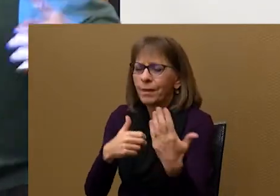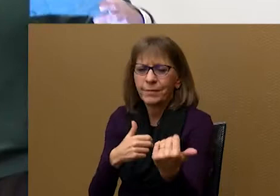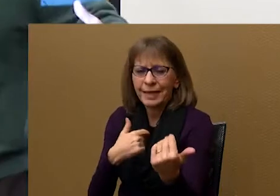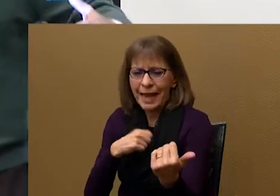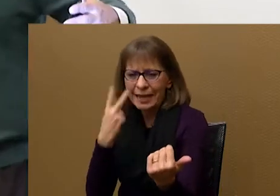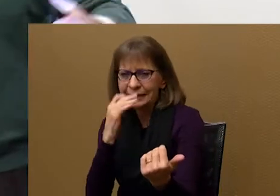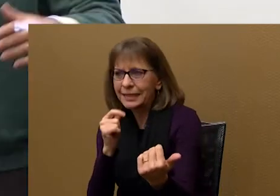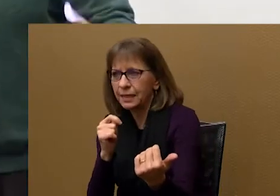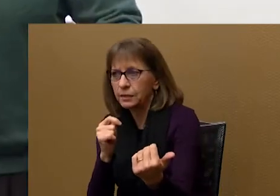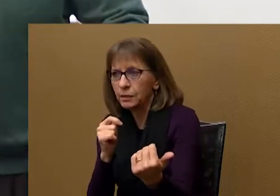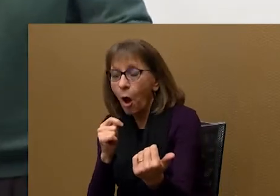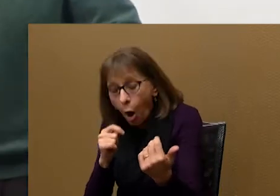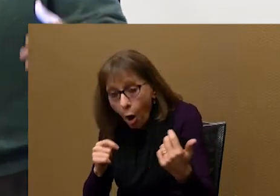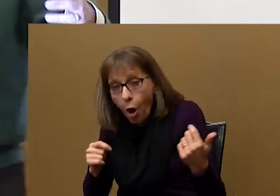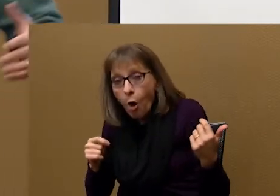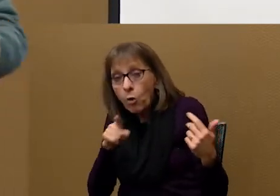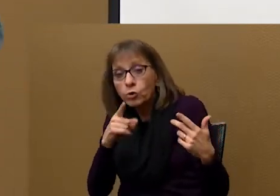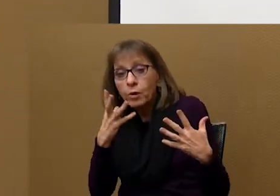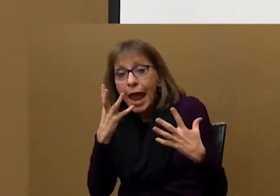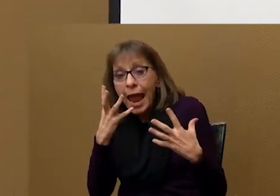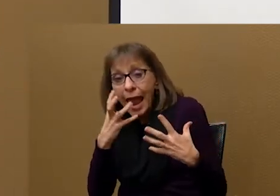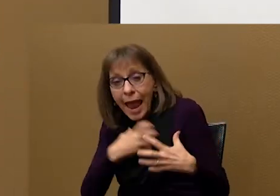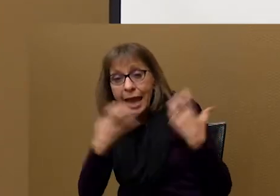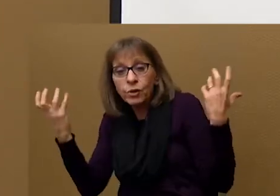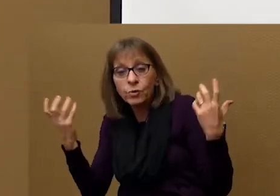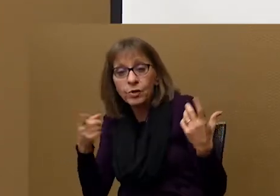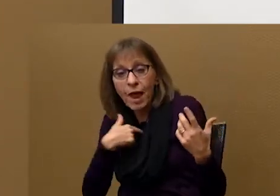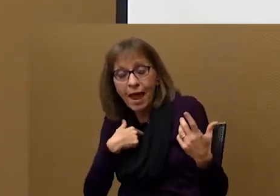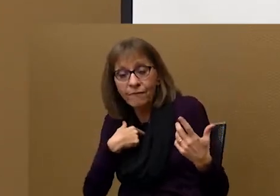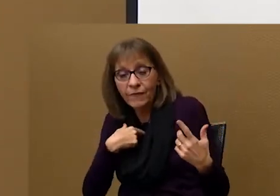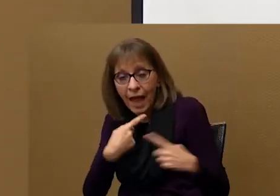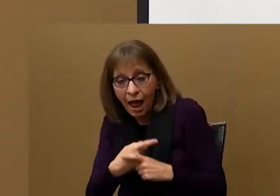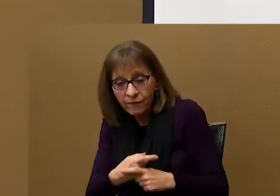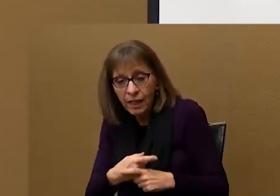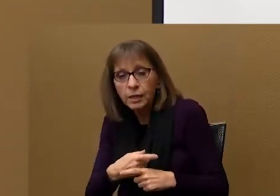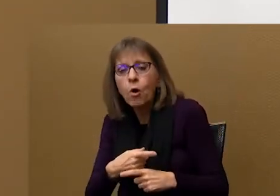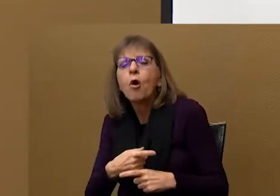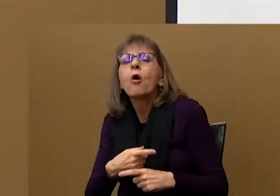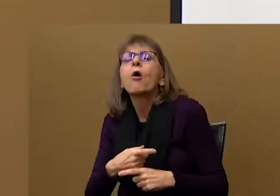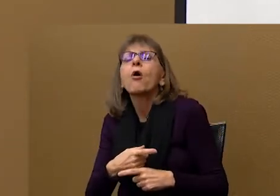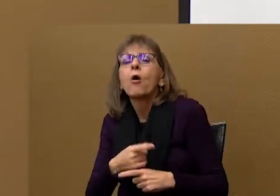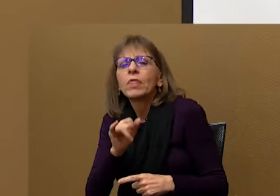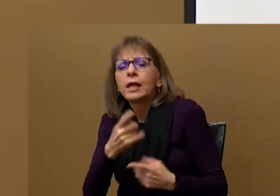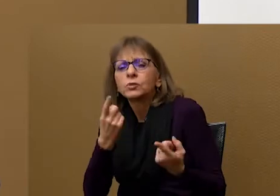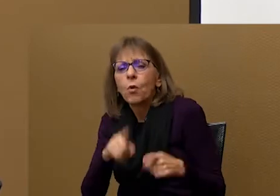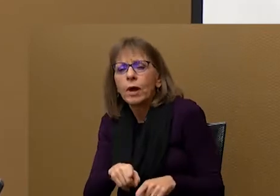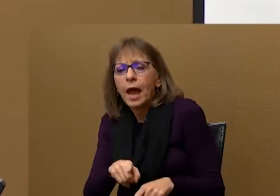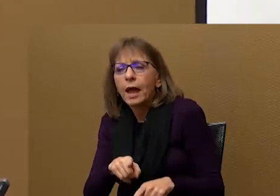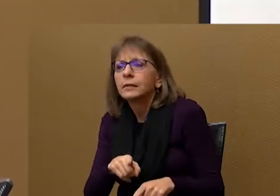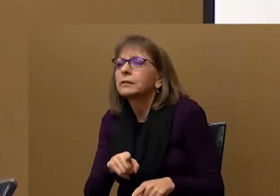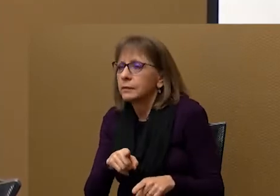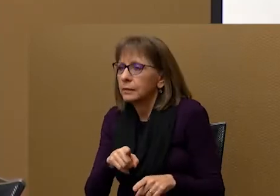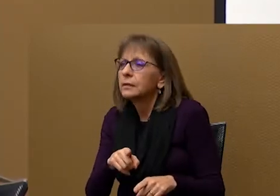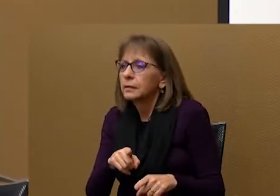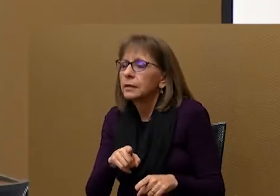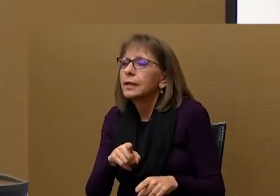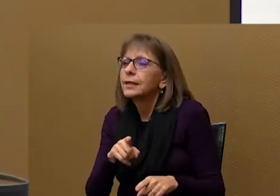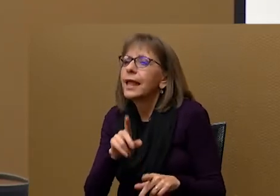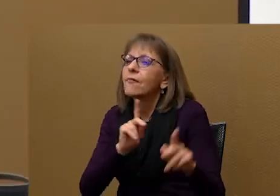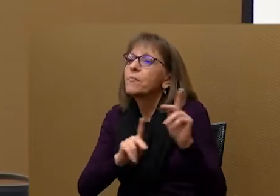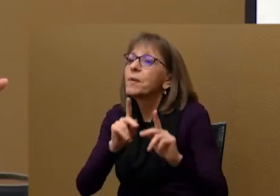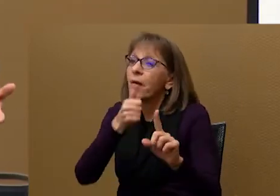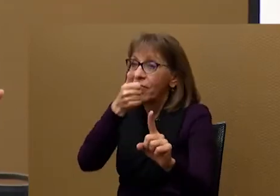it? Oh, you're angry. Oh, we have a conflict. Oh, something else is going on. Getting people to step back and look